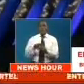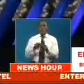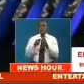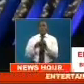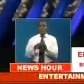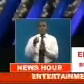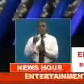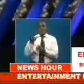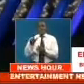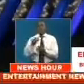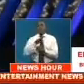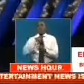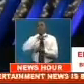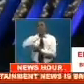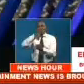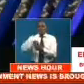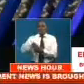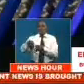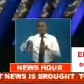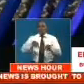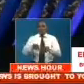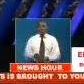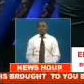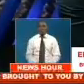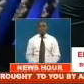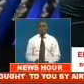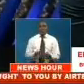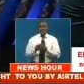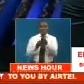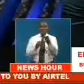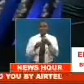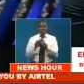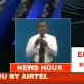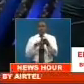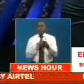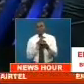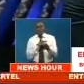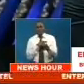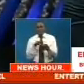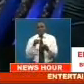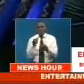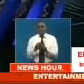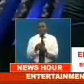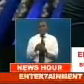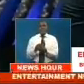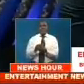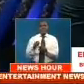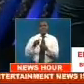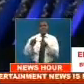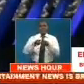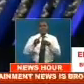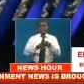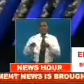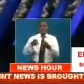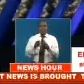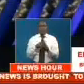the year bar was the second platform for me. So how did you feel being on the same platform with seasoned artists?